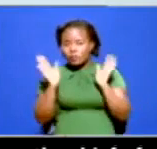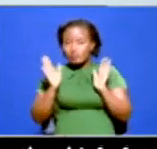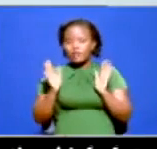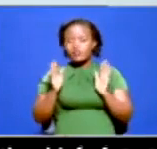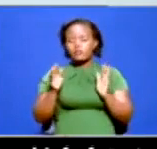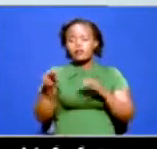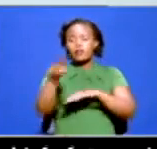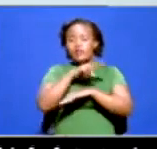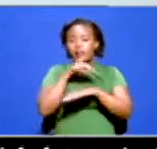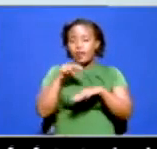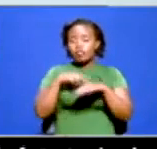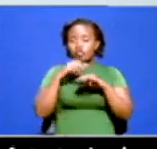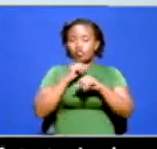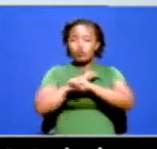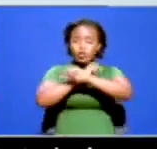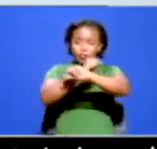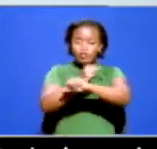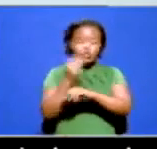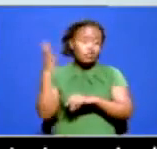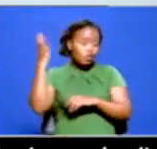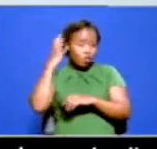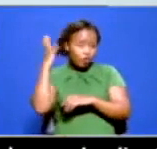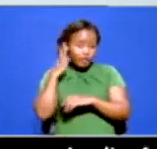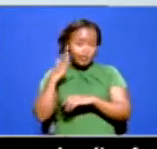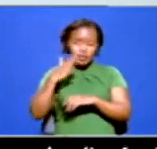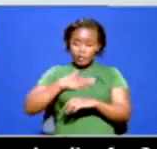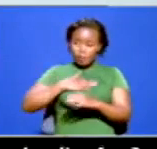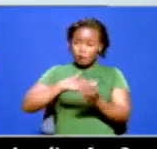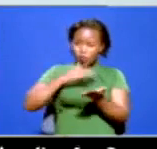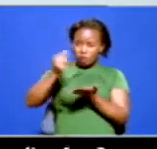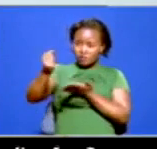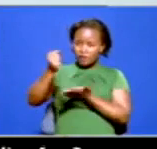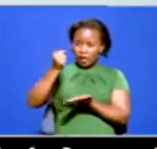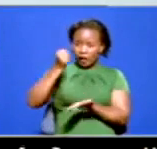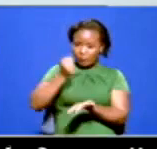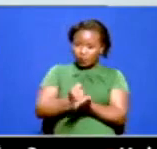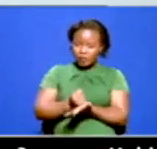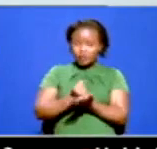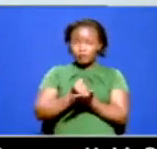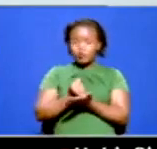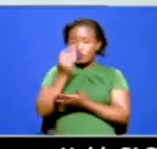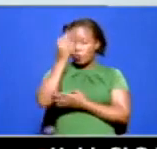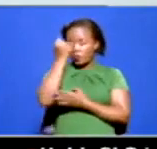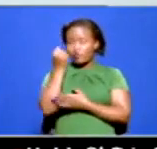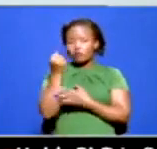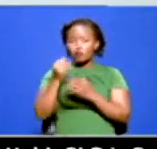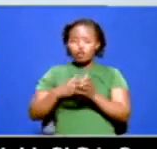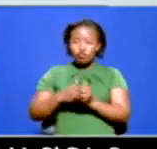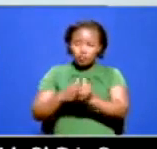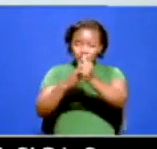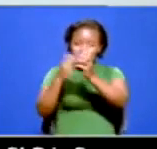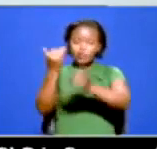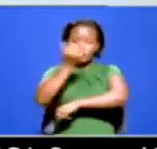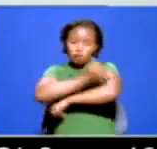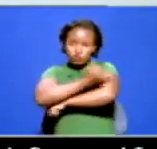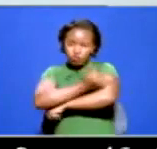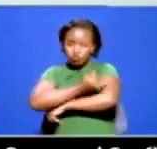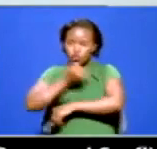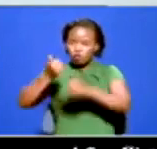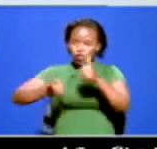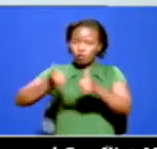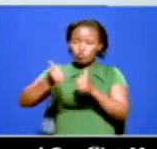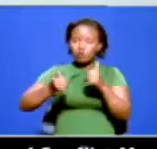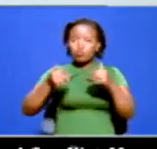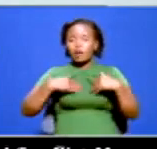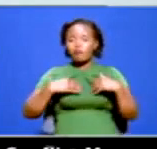College, I got appointed by then General Kianga to head an institution that was upcoming, the International Peace